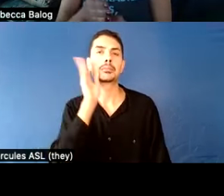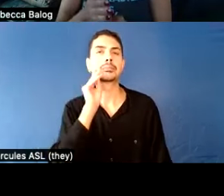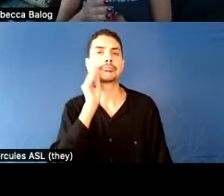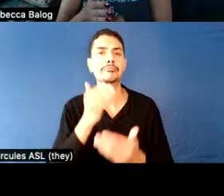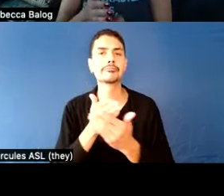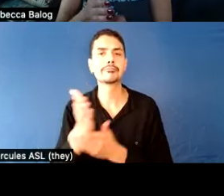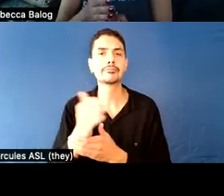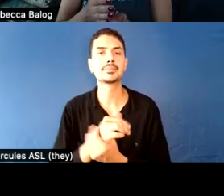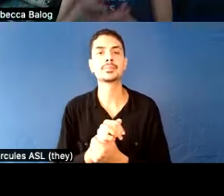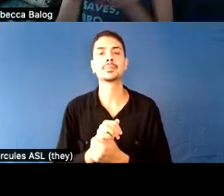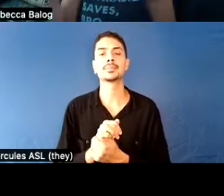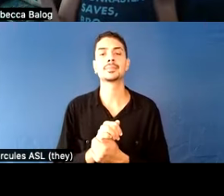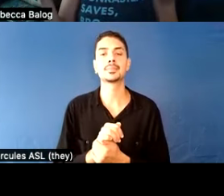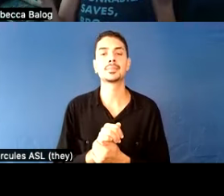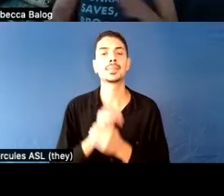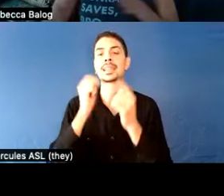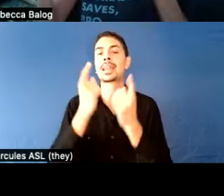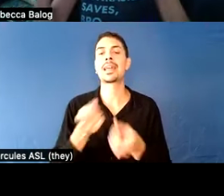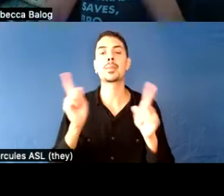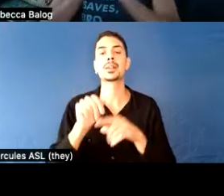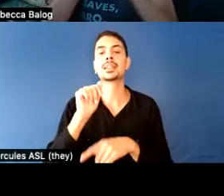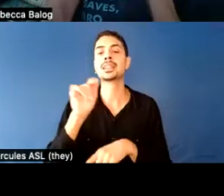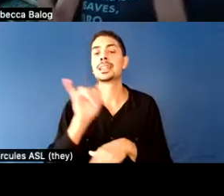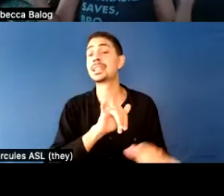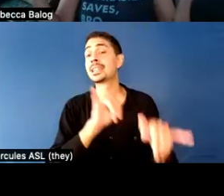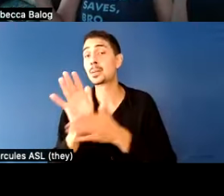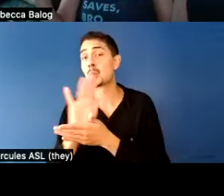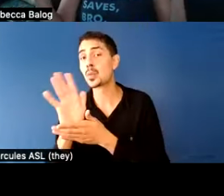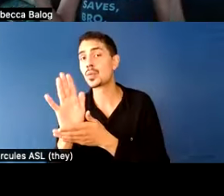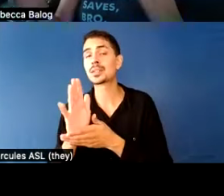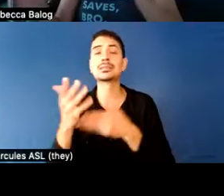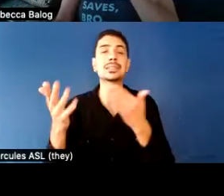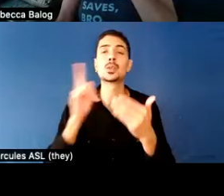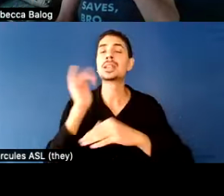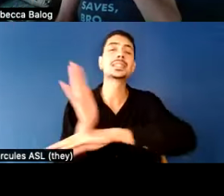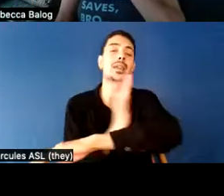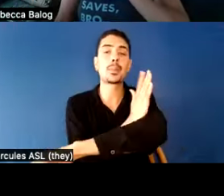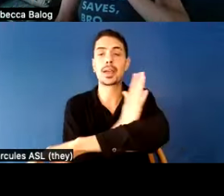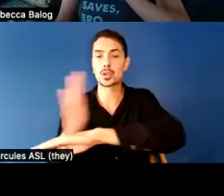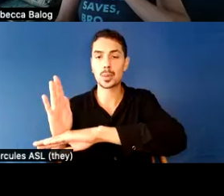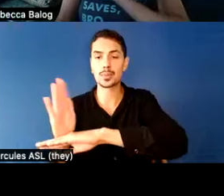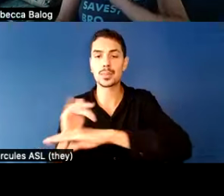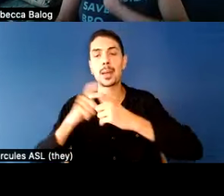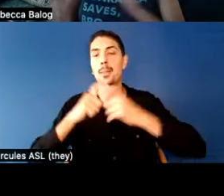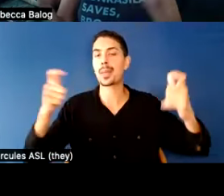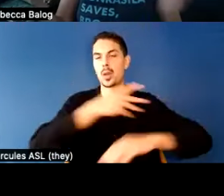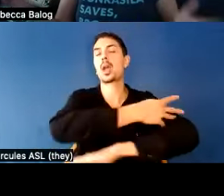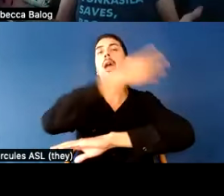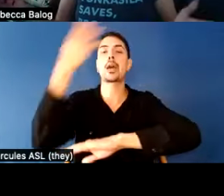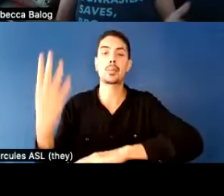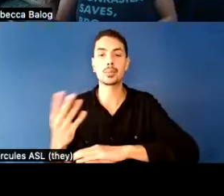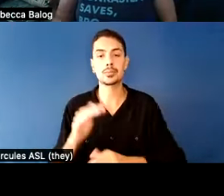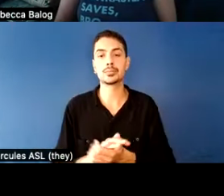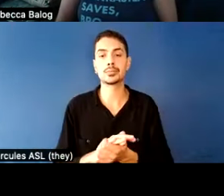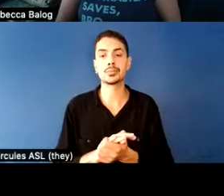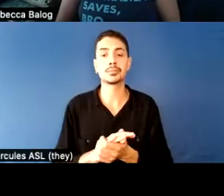sexual violence like in the movies. There's it's a spectrum, again, that big rainbow. Exposure, public